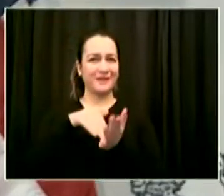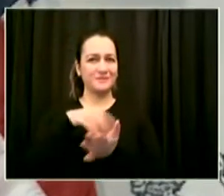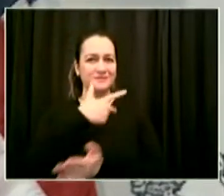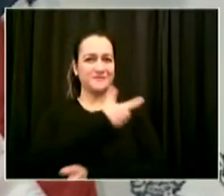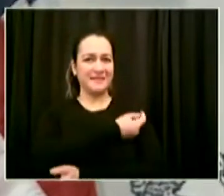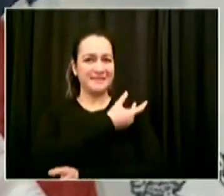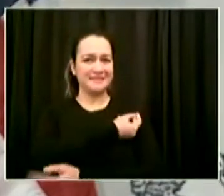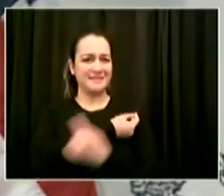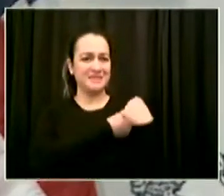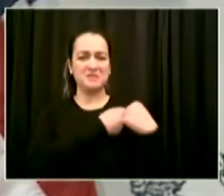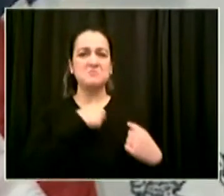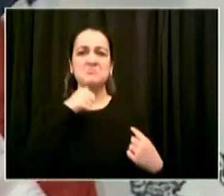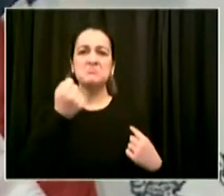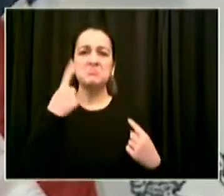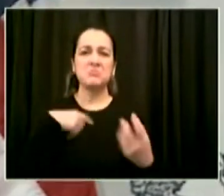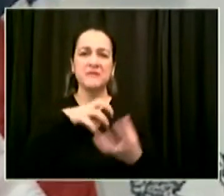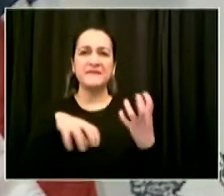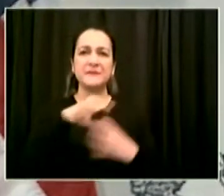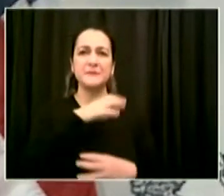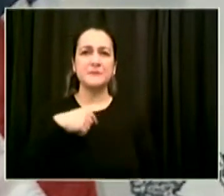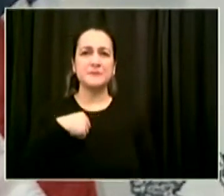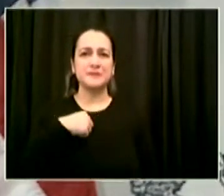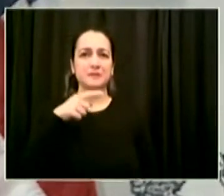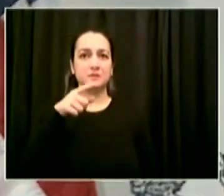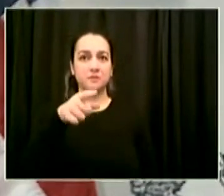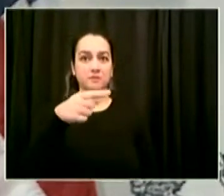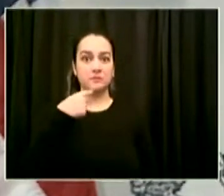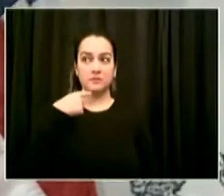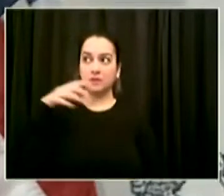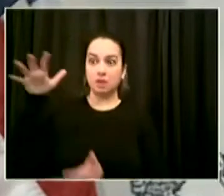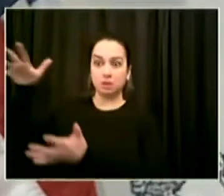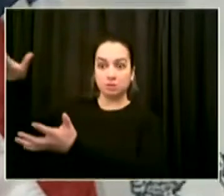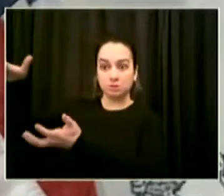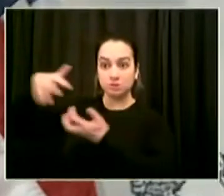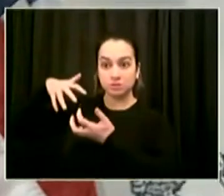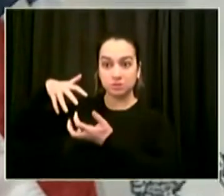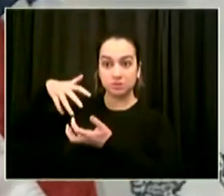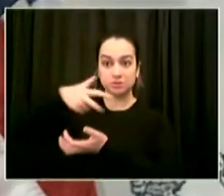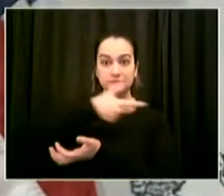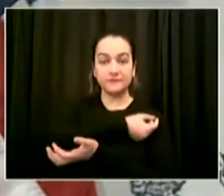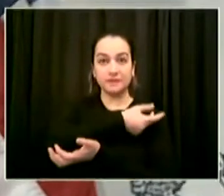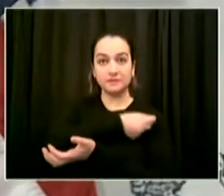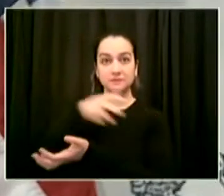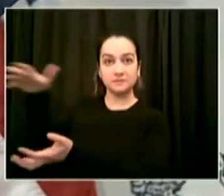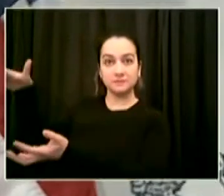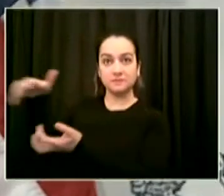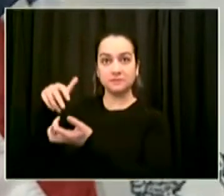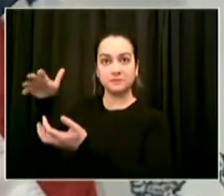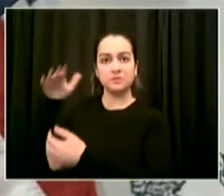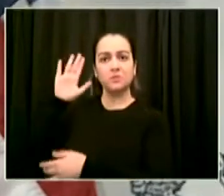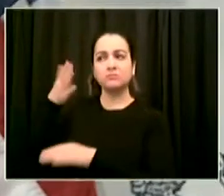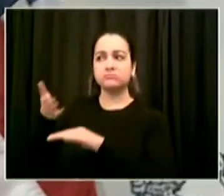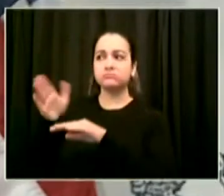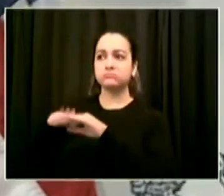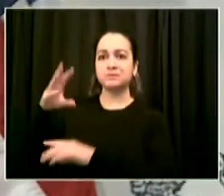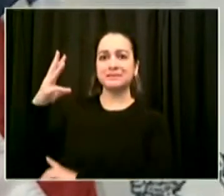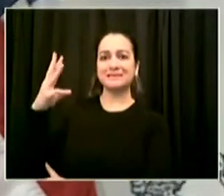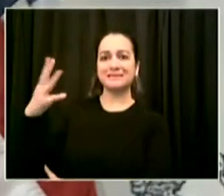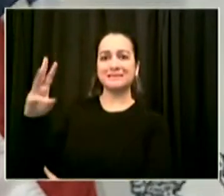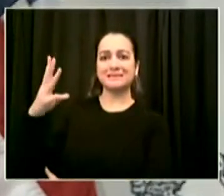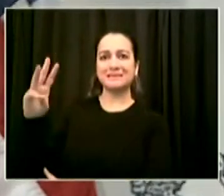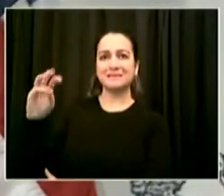16% increase next week. How do you get anywhere even close to what you're shooting for unless there's some kind of dramatic increase that we're